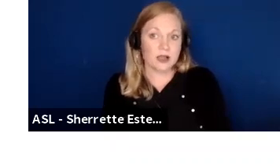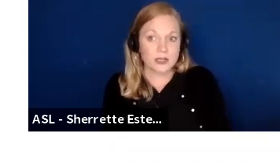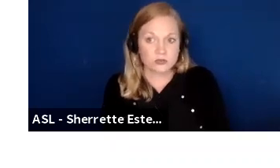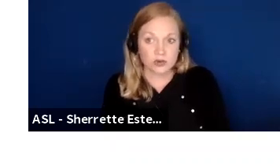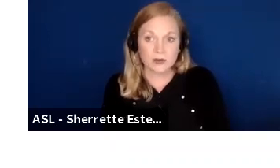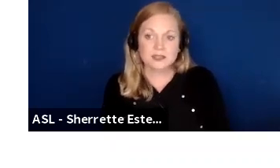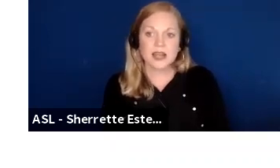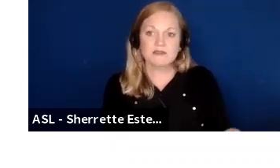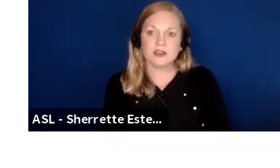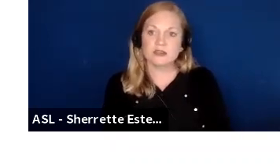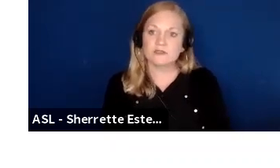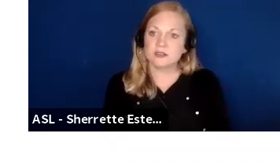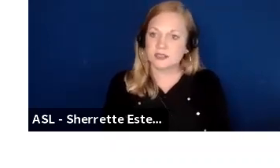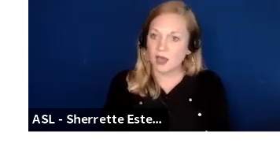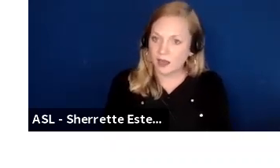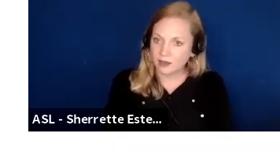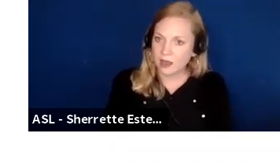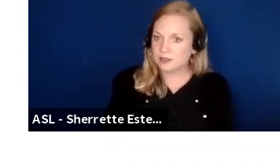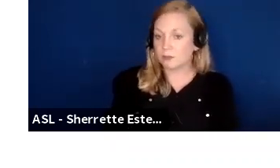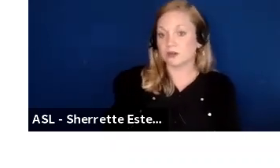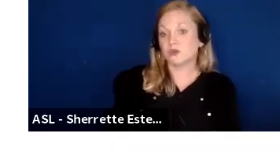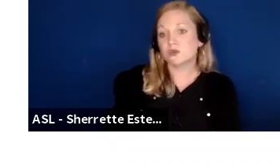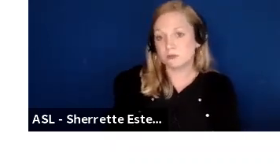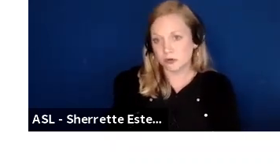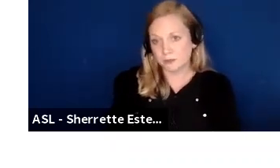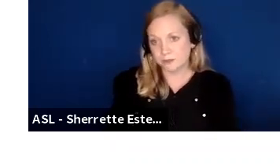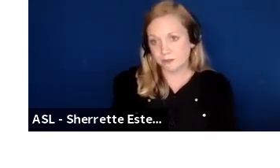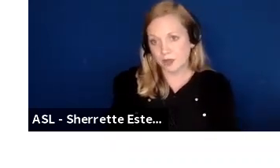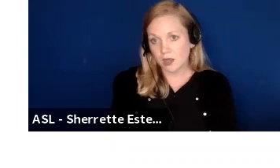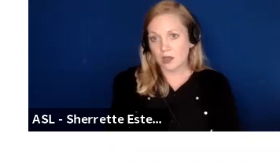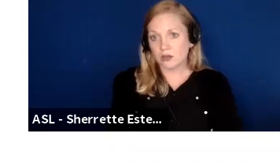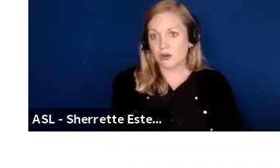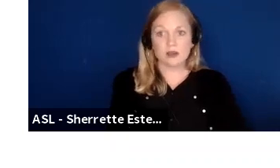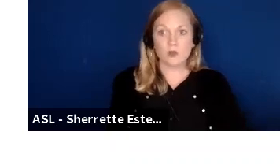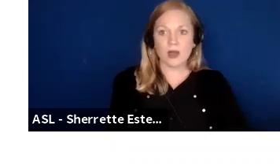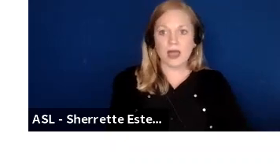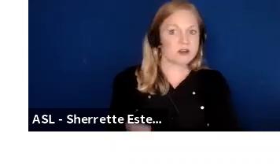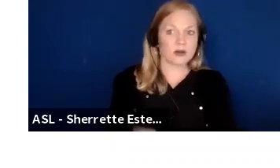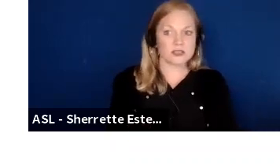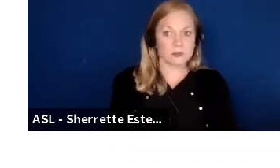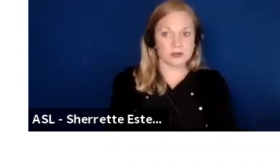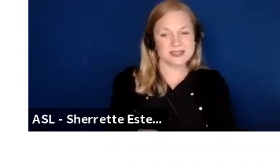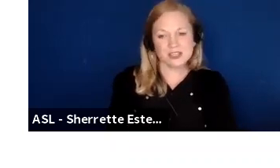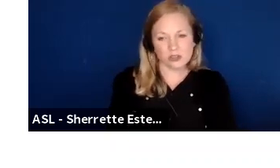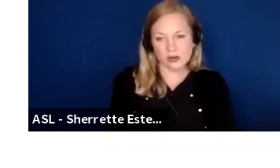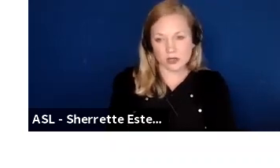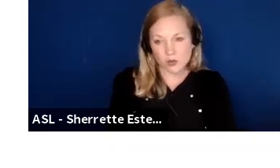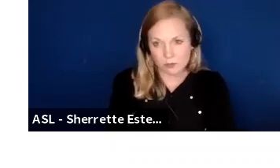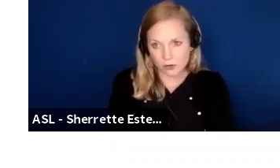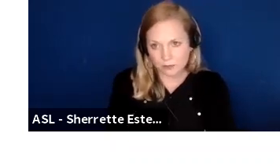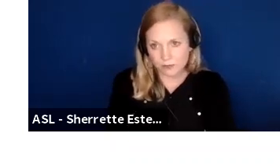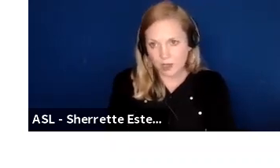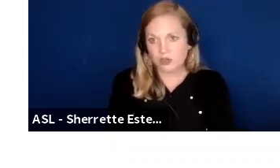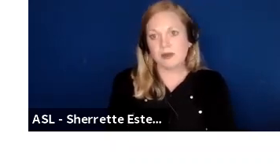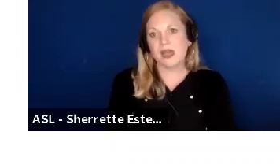example of a classroom, it's going to have a very different design as compared to a dorm room. You're not going to want everyone to be able to see each other in a